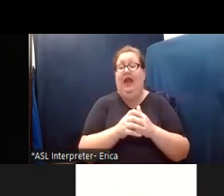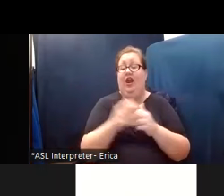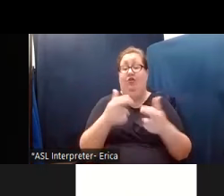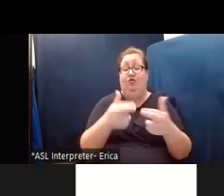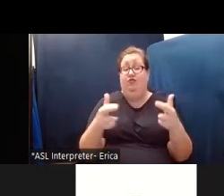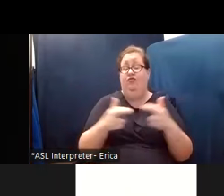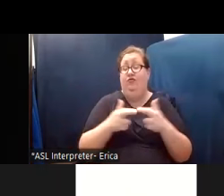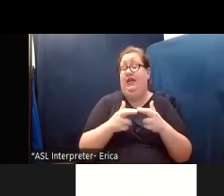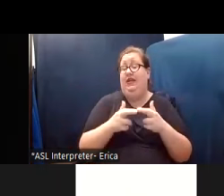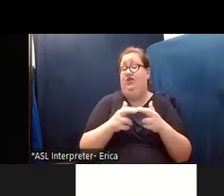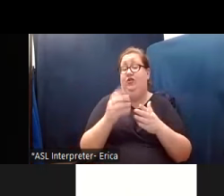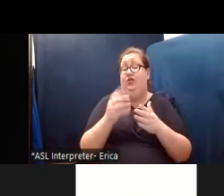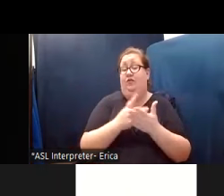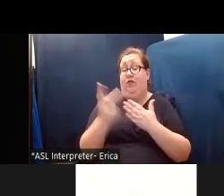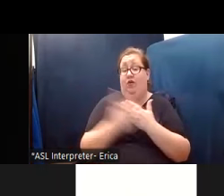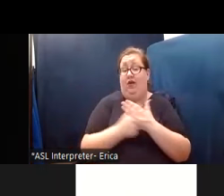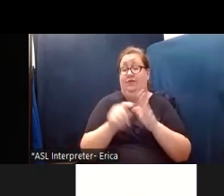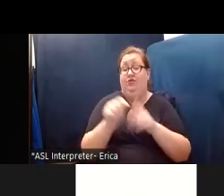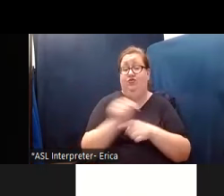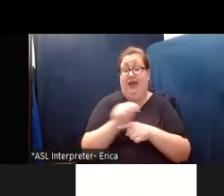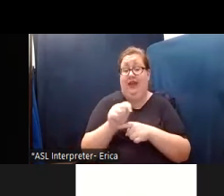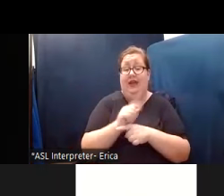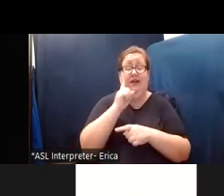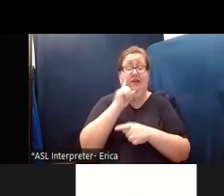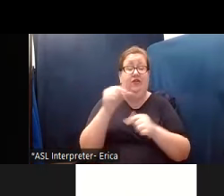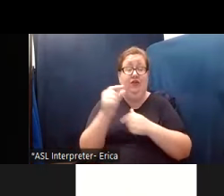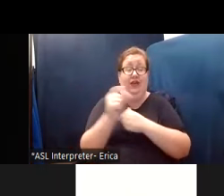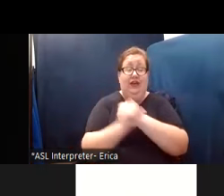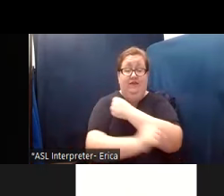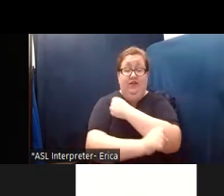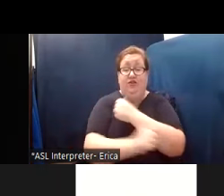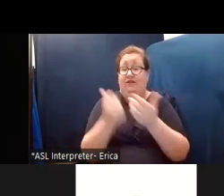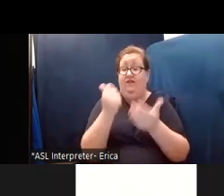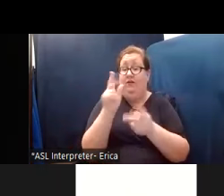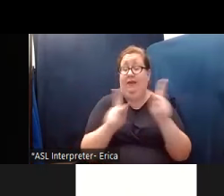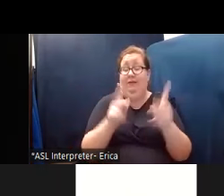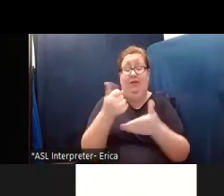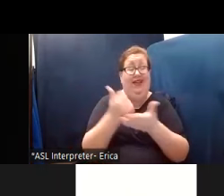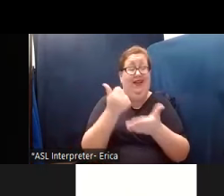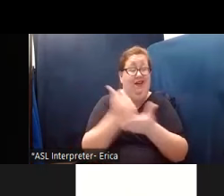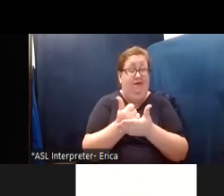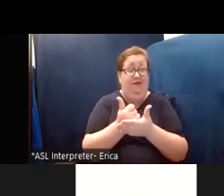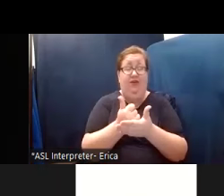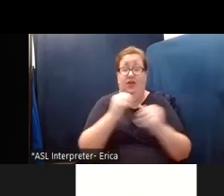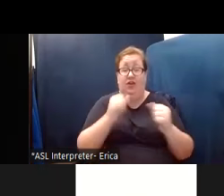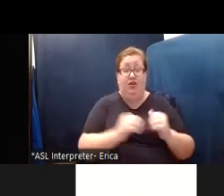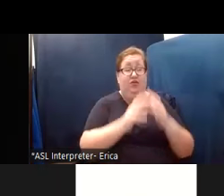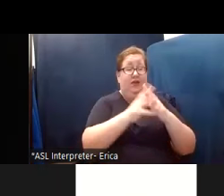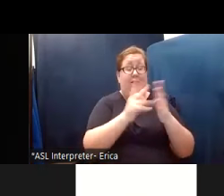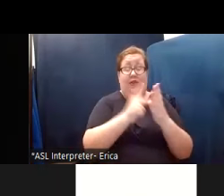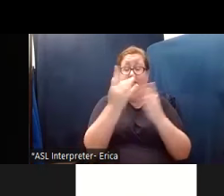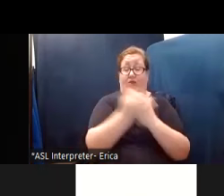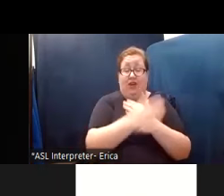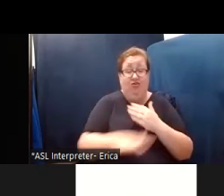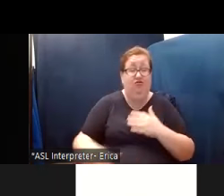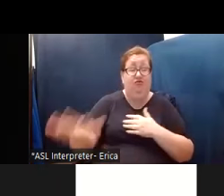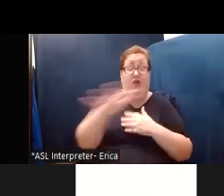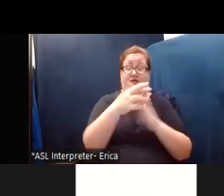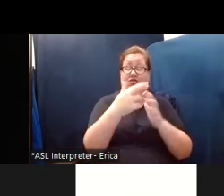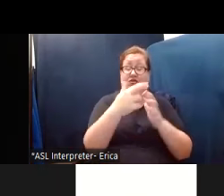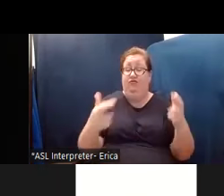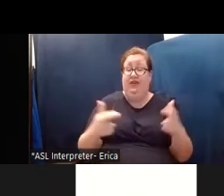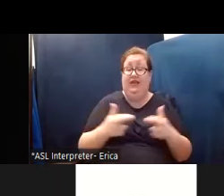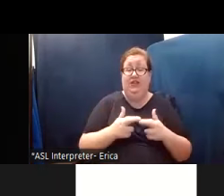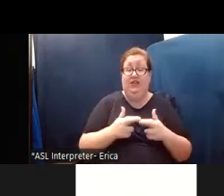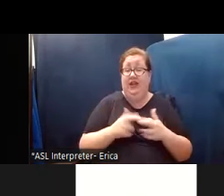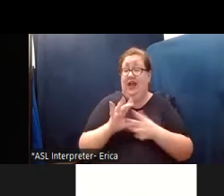champions of green infrastructure, people that can be helpful to be implementing those projects really across the region, and to coordinate across municipality